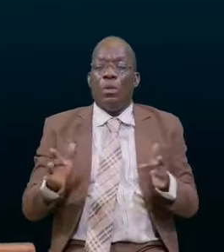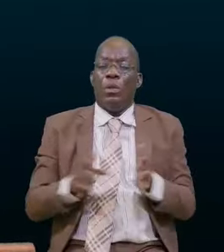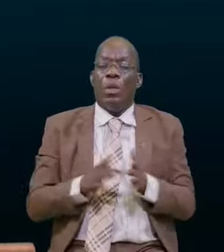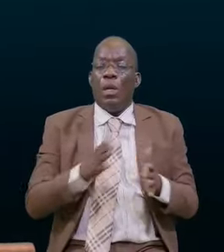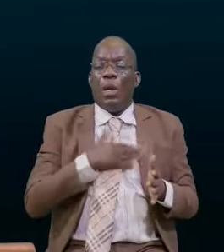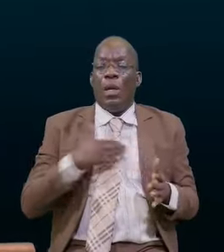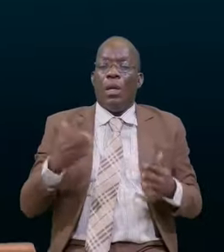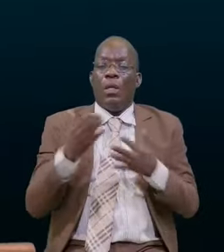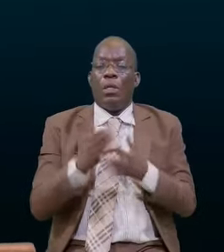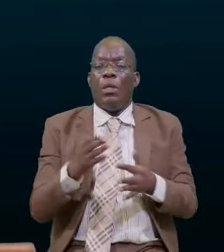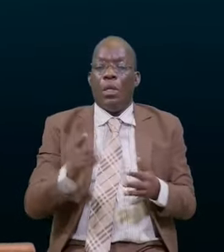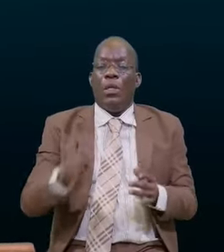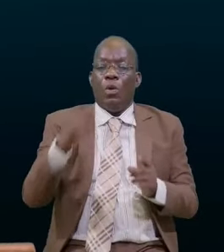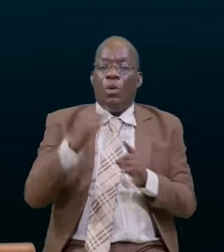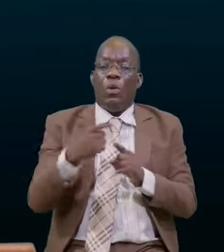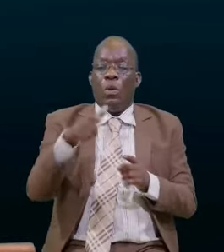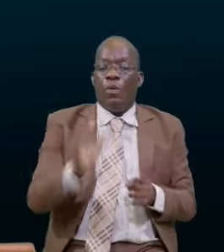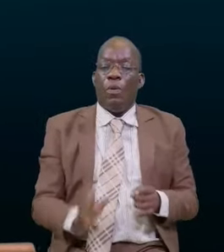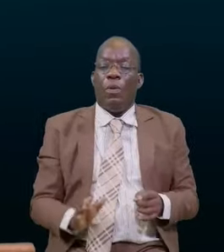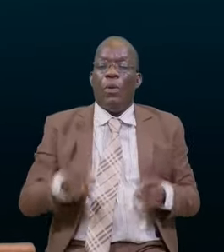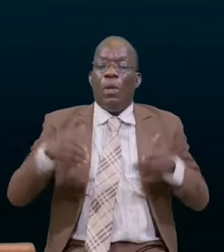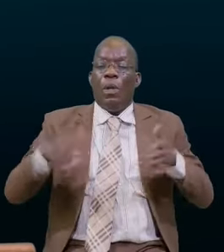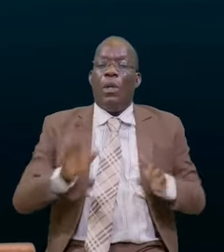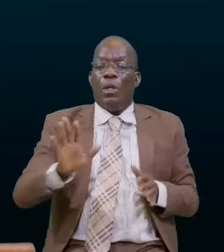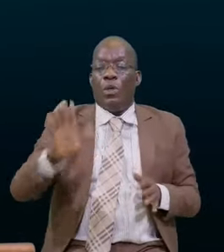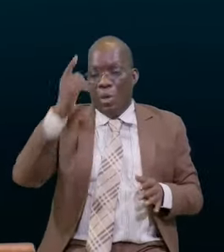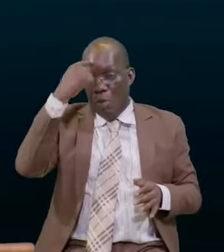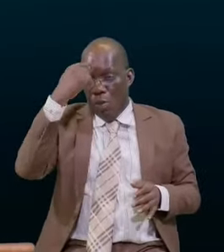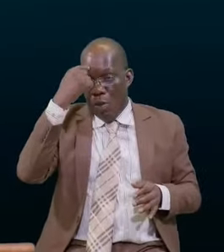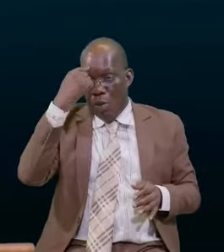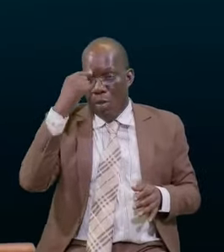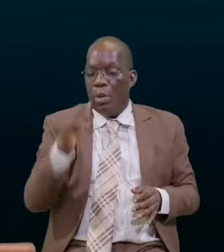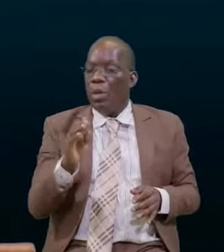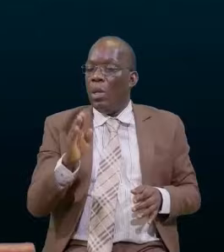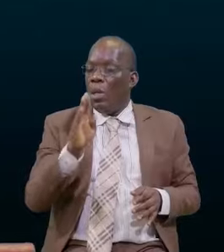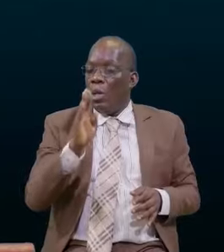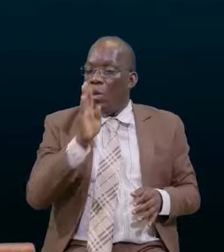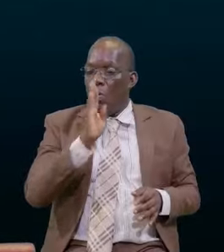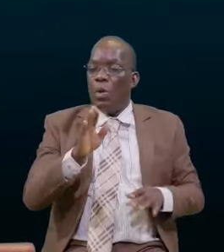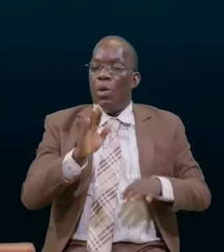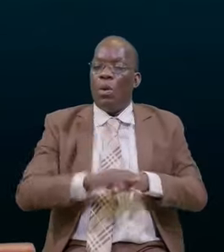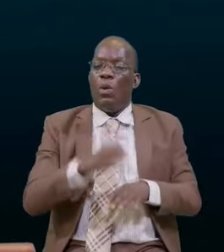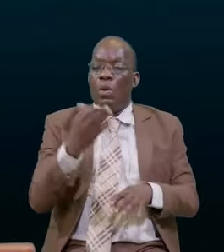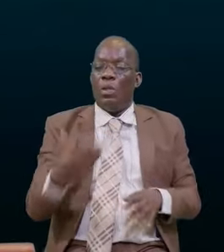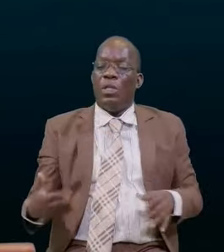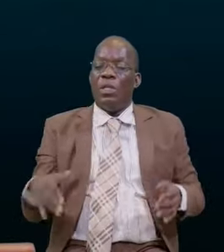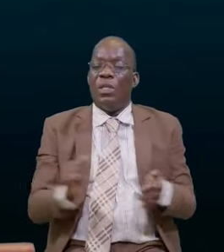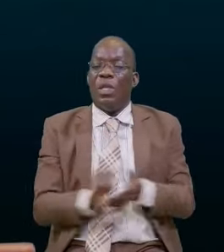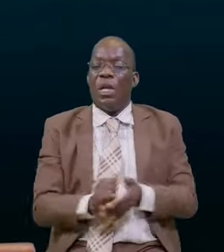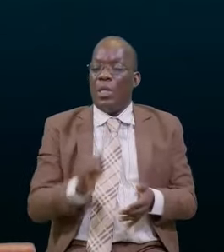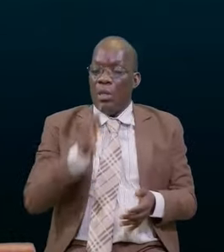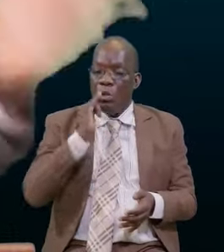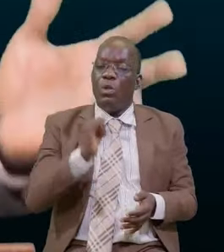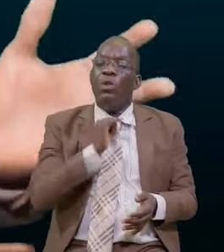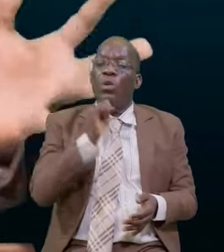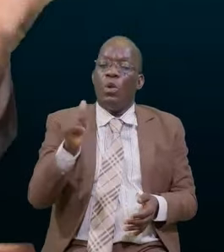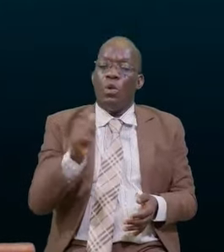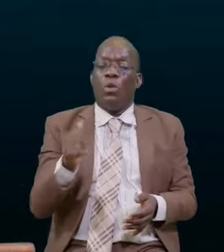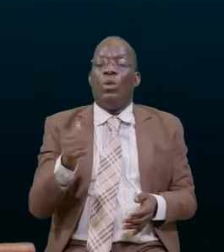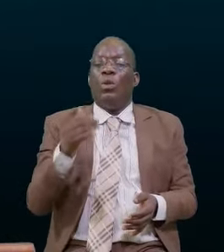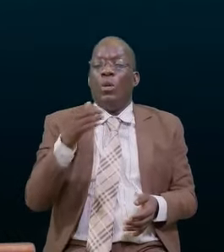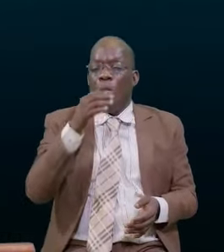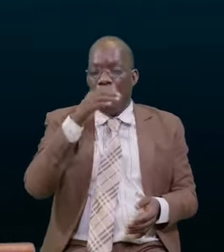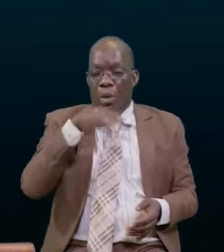and let your mind your your memory not be fixed on the things that you define your mind your heart your